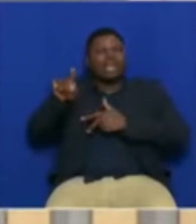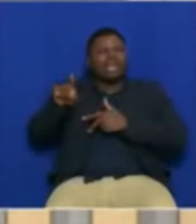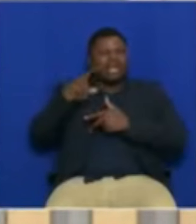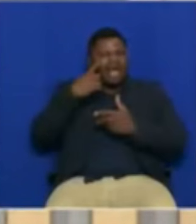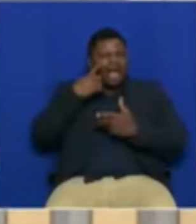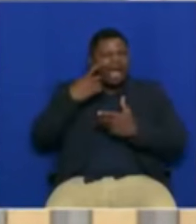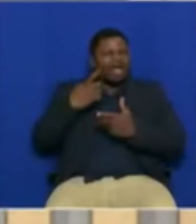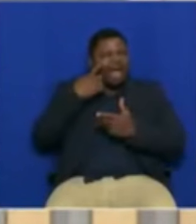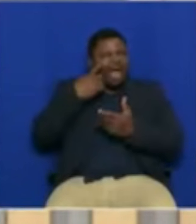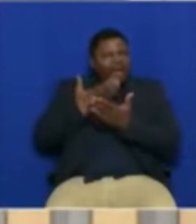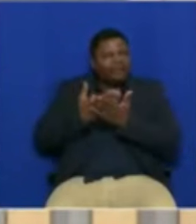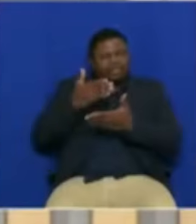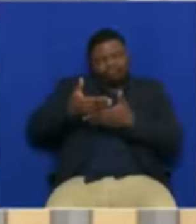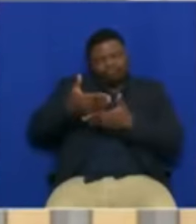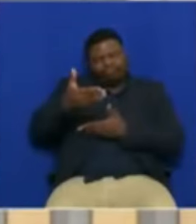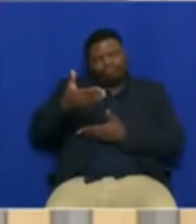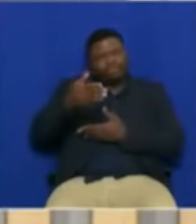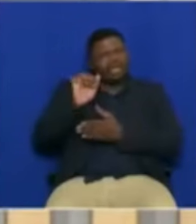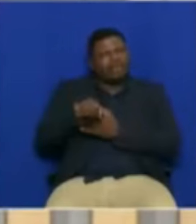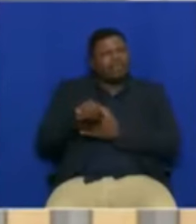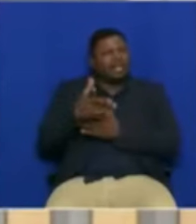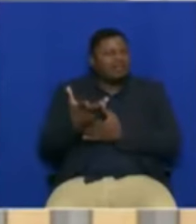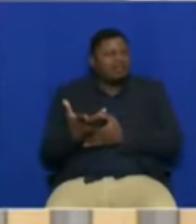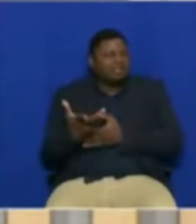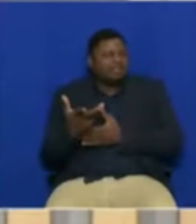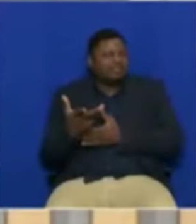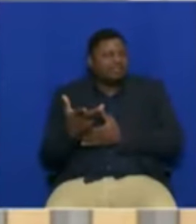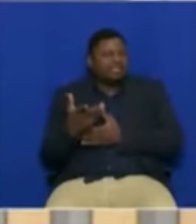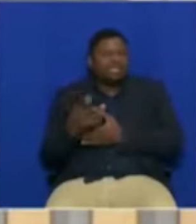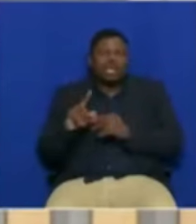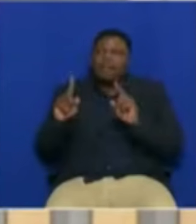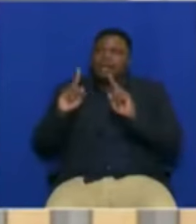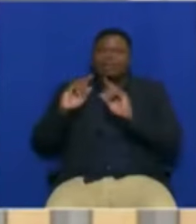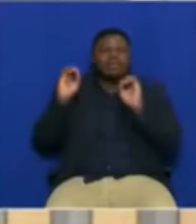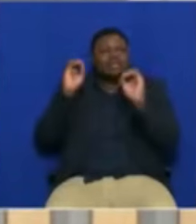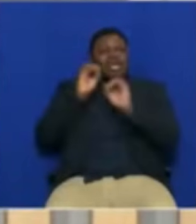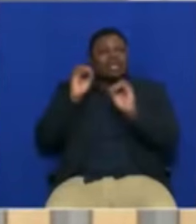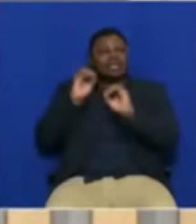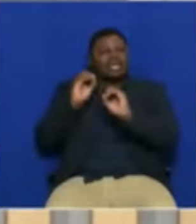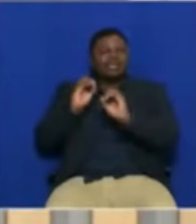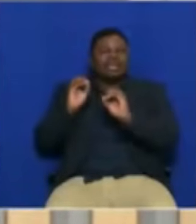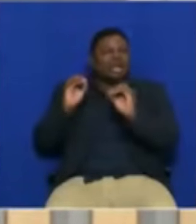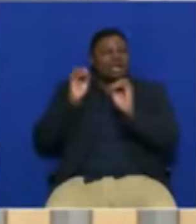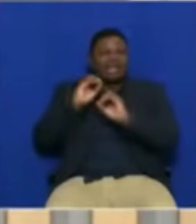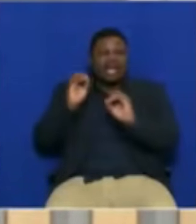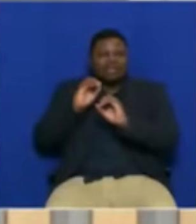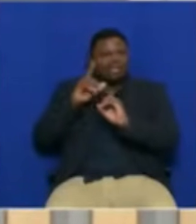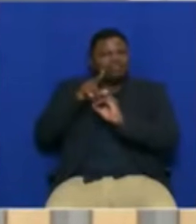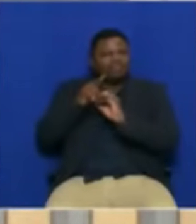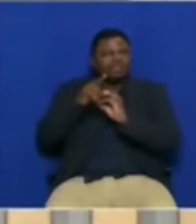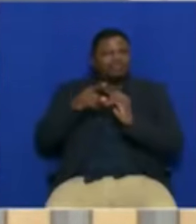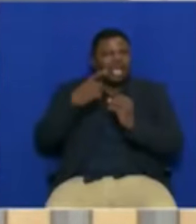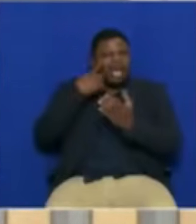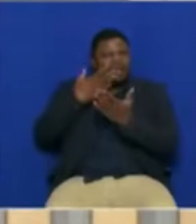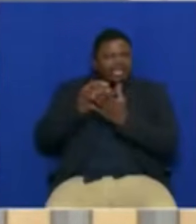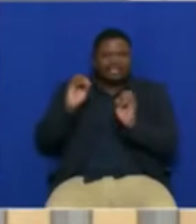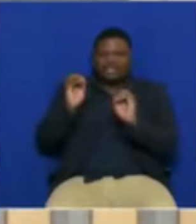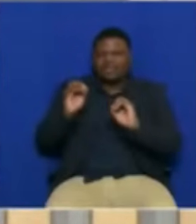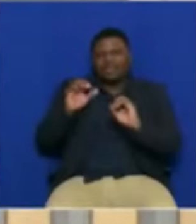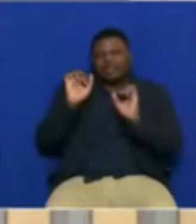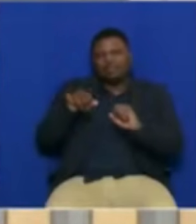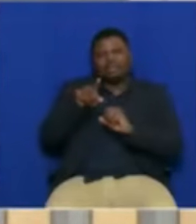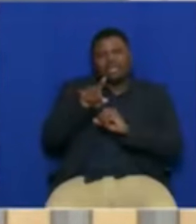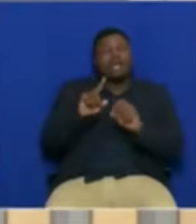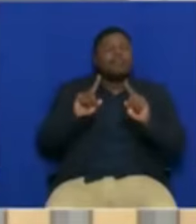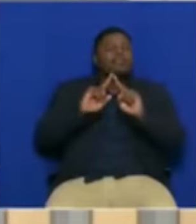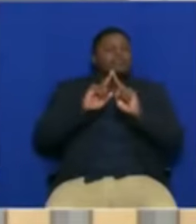So that's why I say, as I said now, what I'm talking about on the CAS, go to the start of it. He